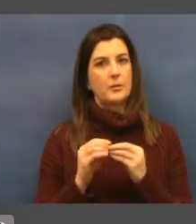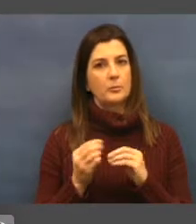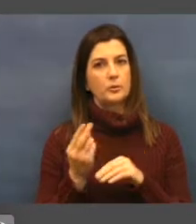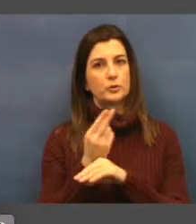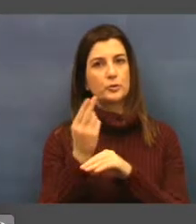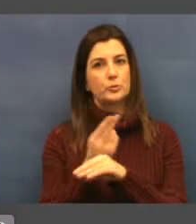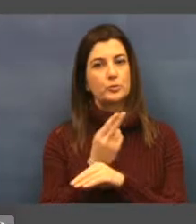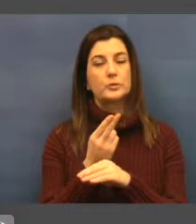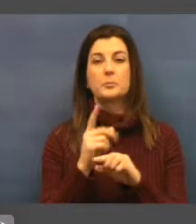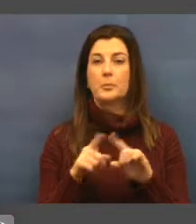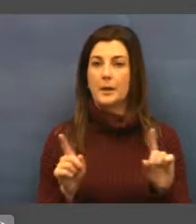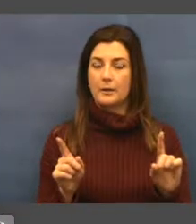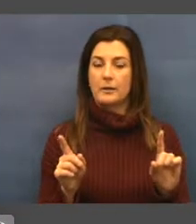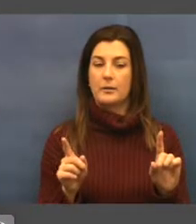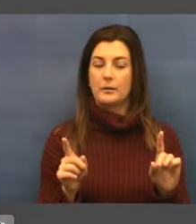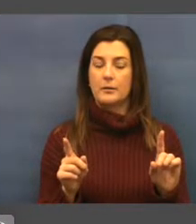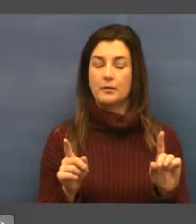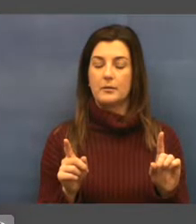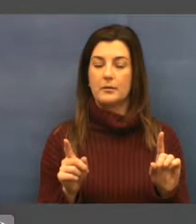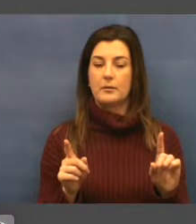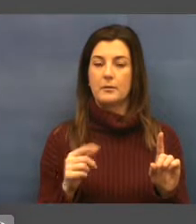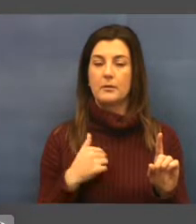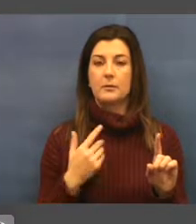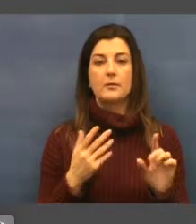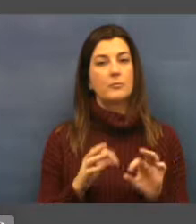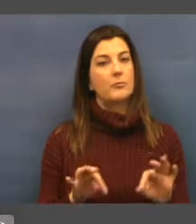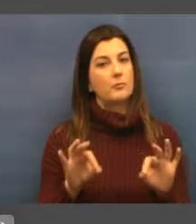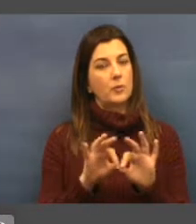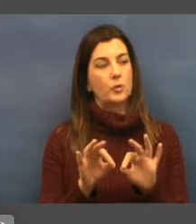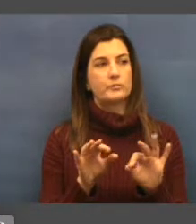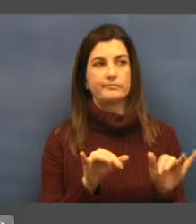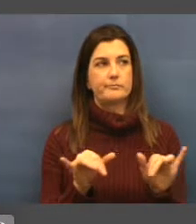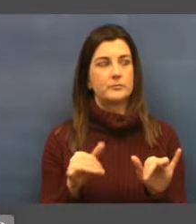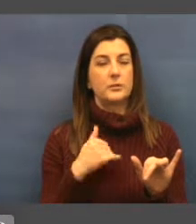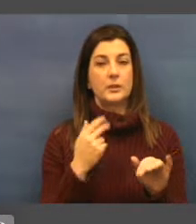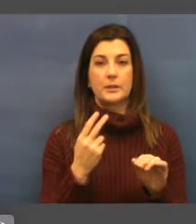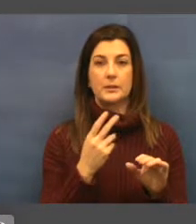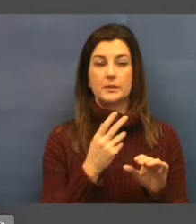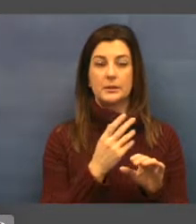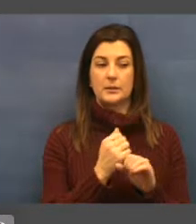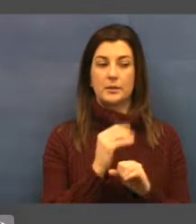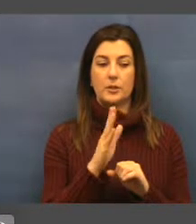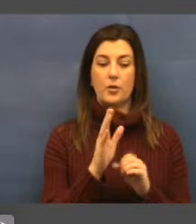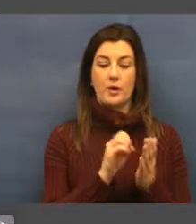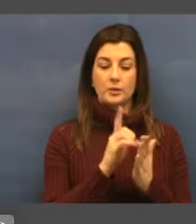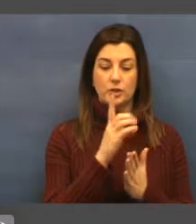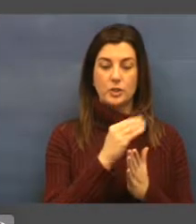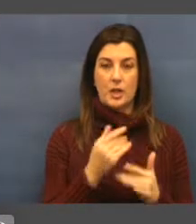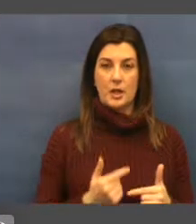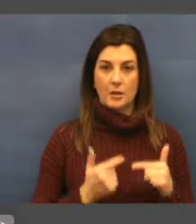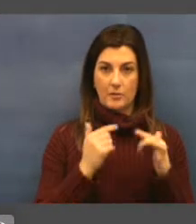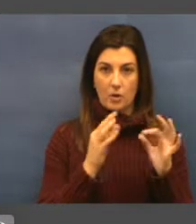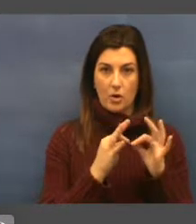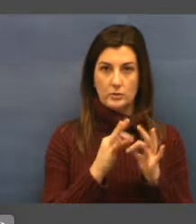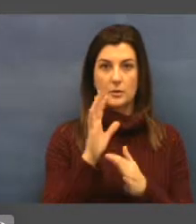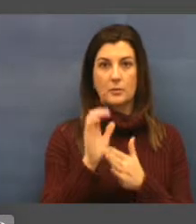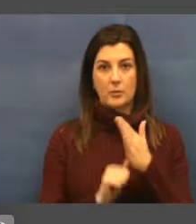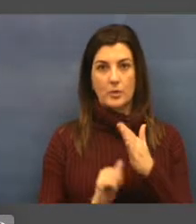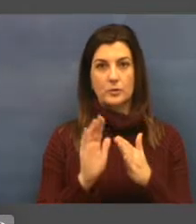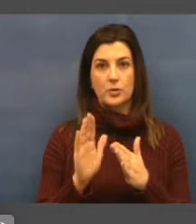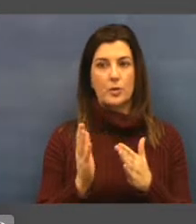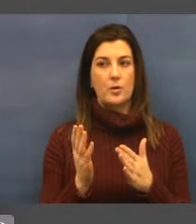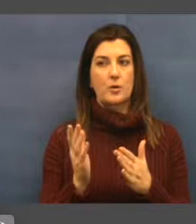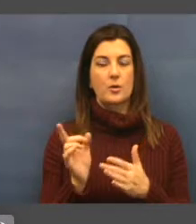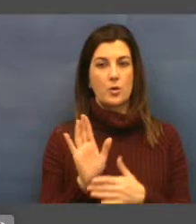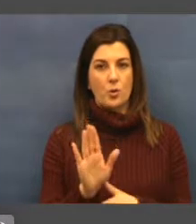use. However, the essentials are the same. Basically, they take your education and your living costs, they subtract your